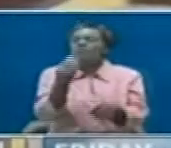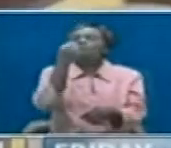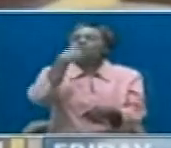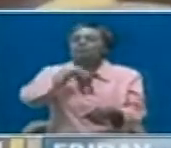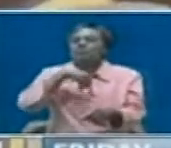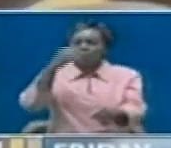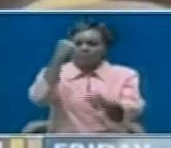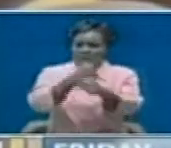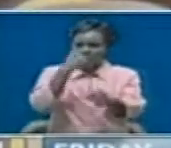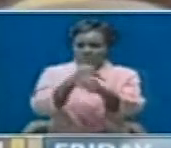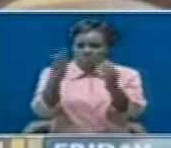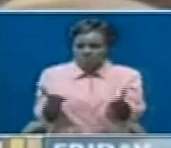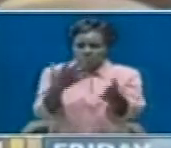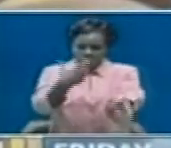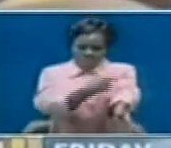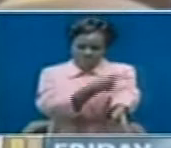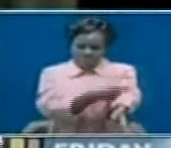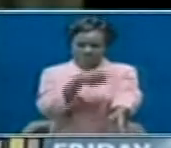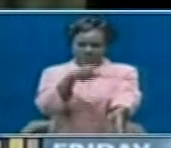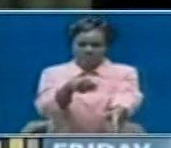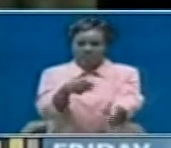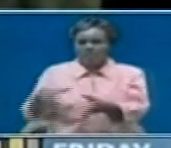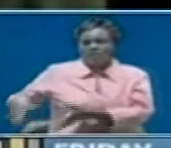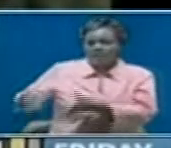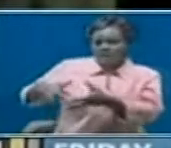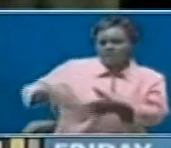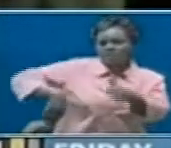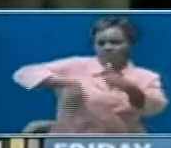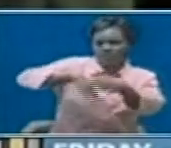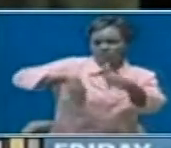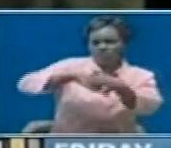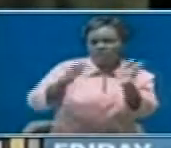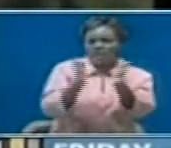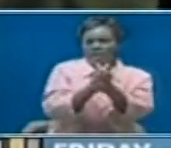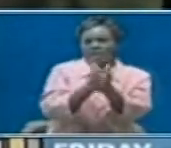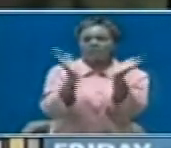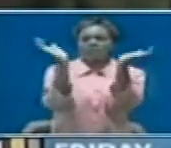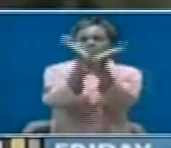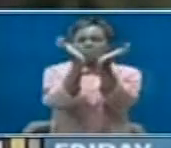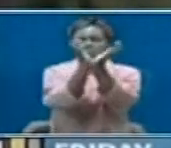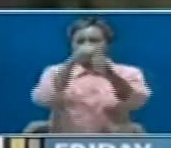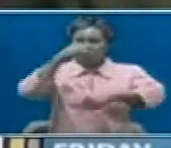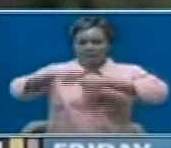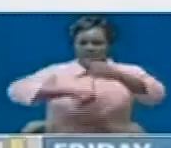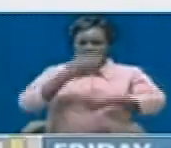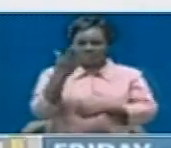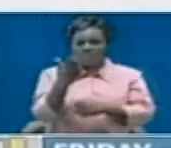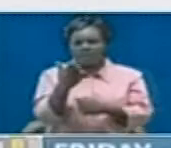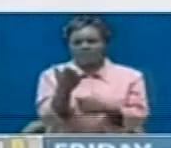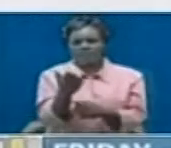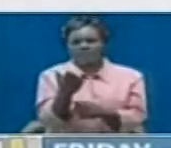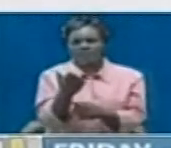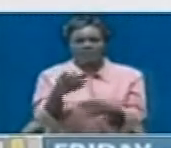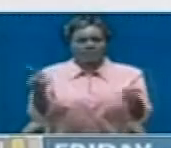said performance-enhancing drugs are spread through rugby, football, and track and field events, among other sporting disciplines in the country.